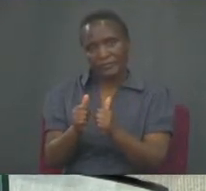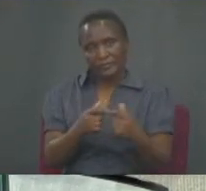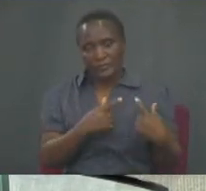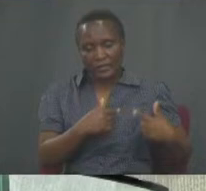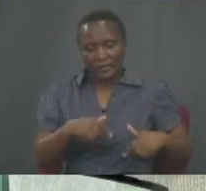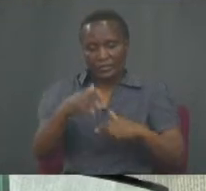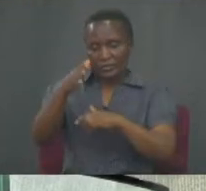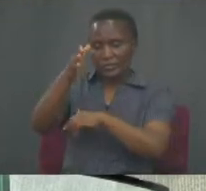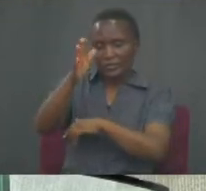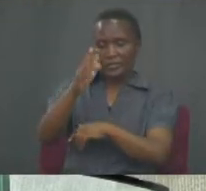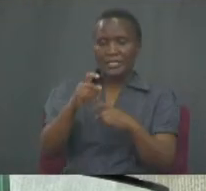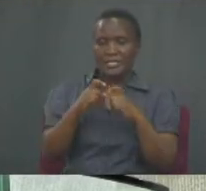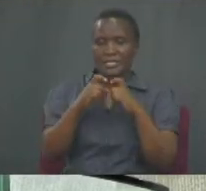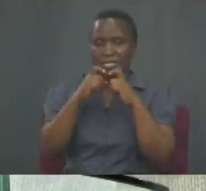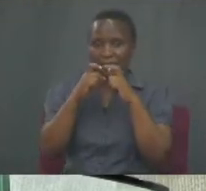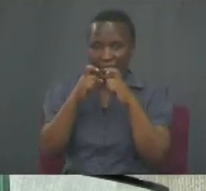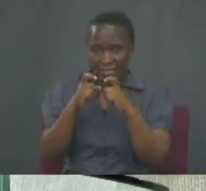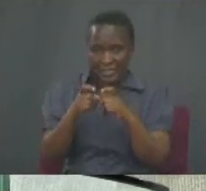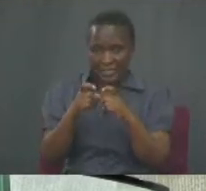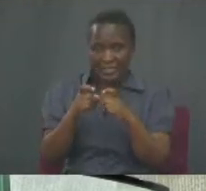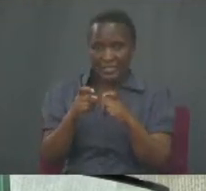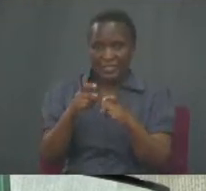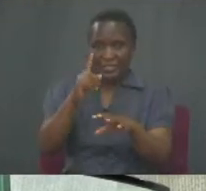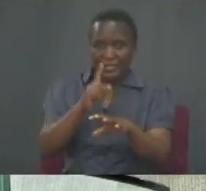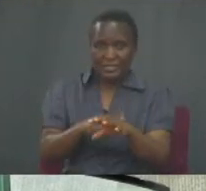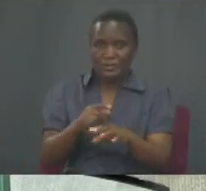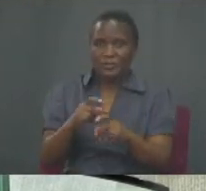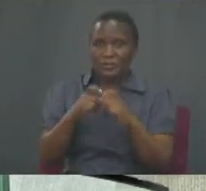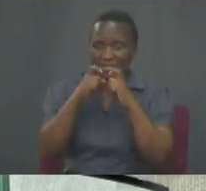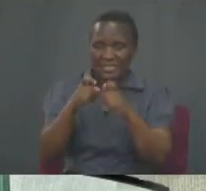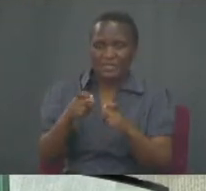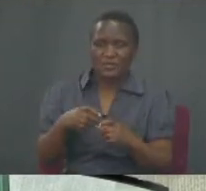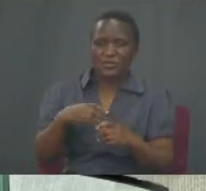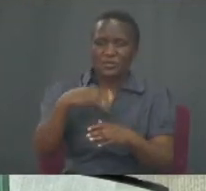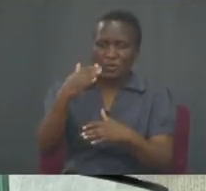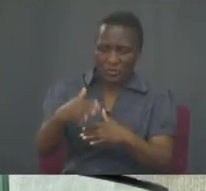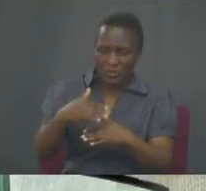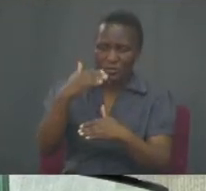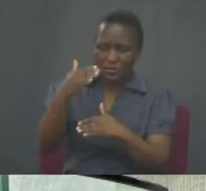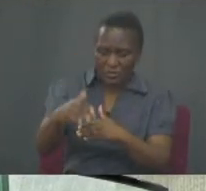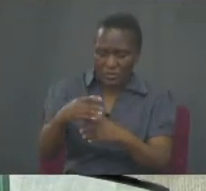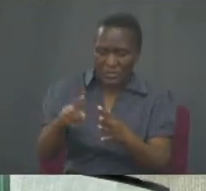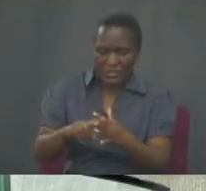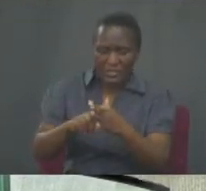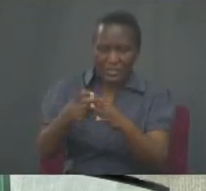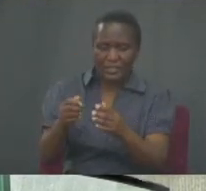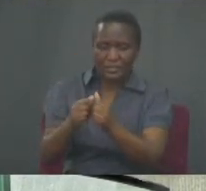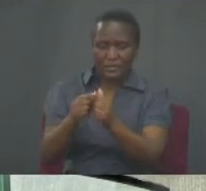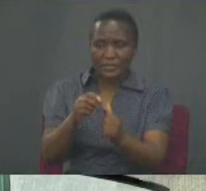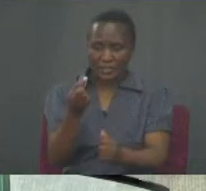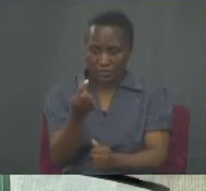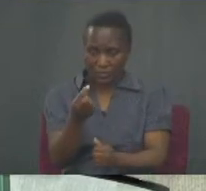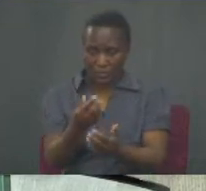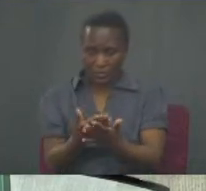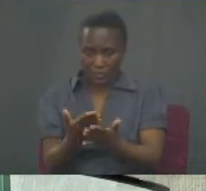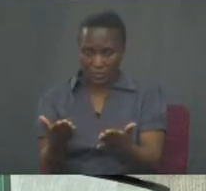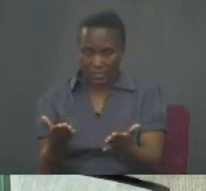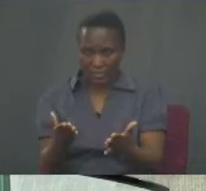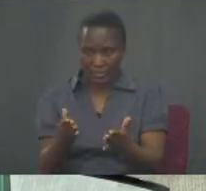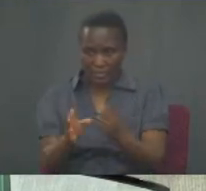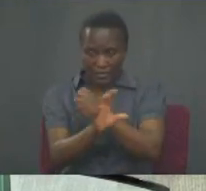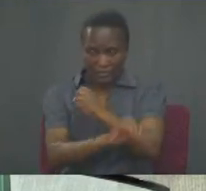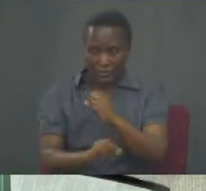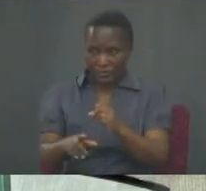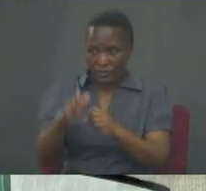degree. Do you know when you are used to sinning, you start with small things. The thief that you know,